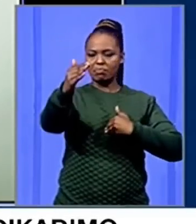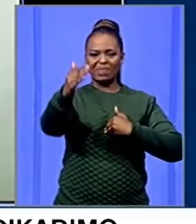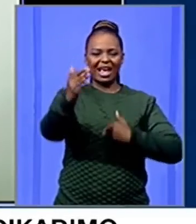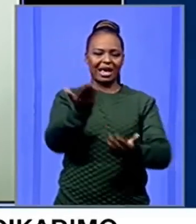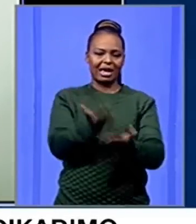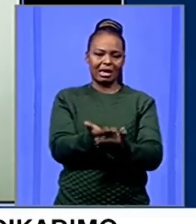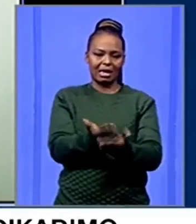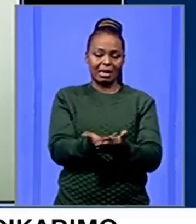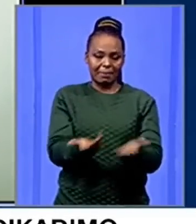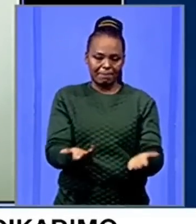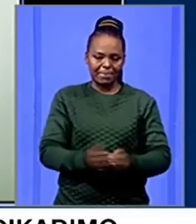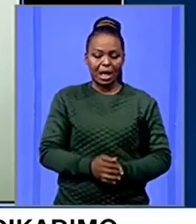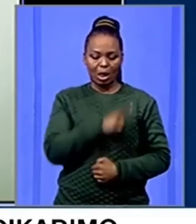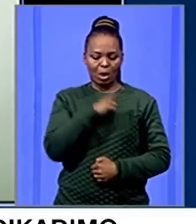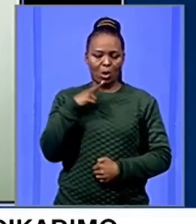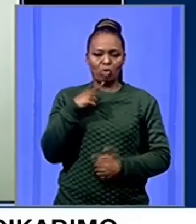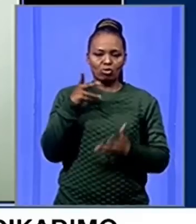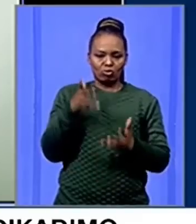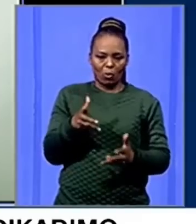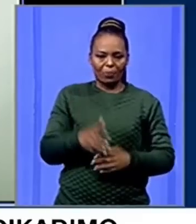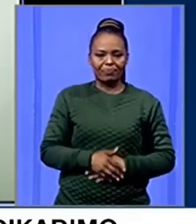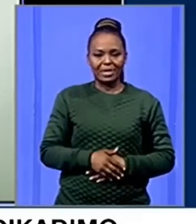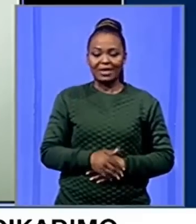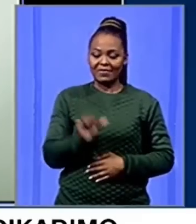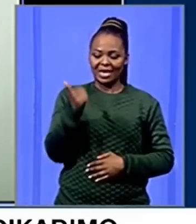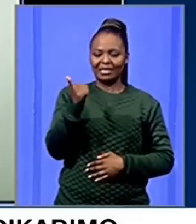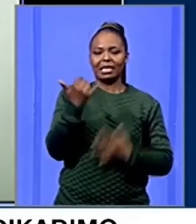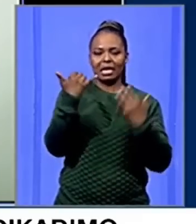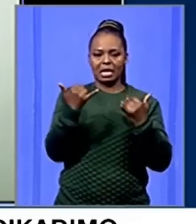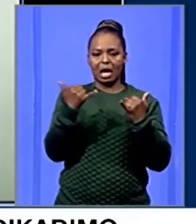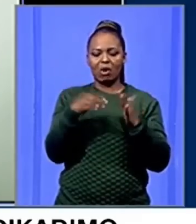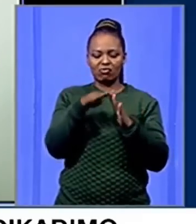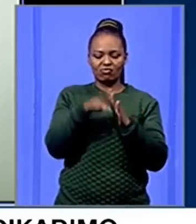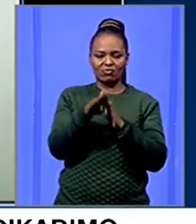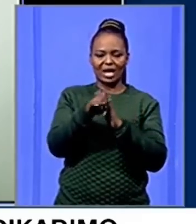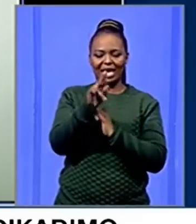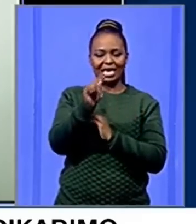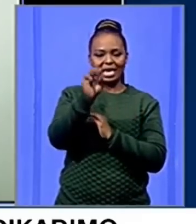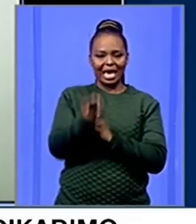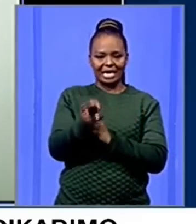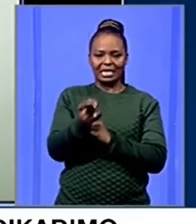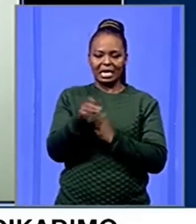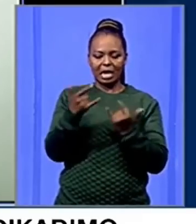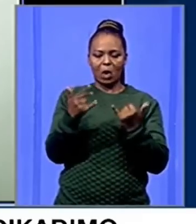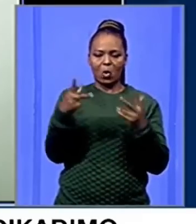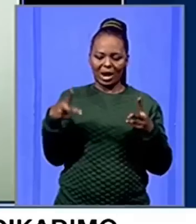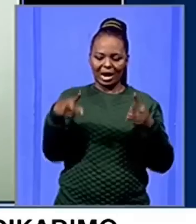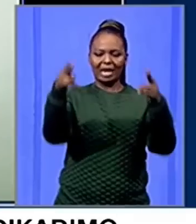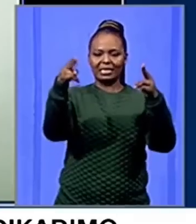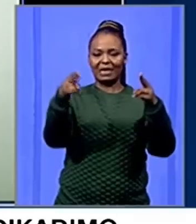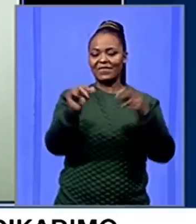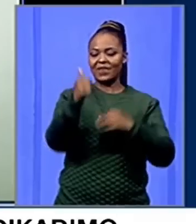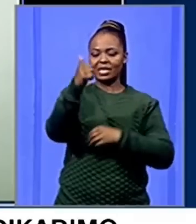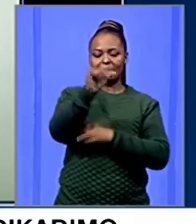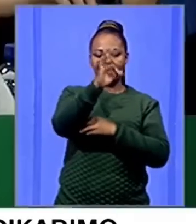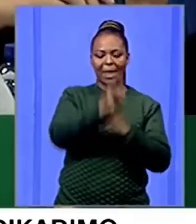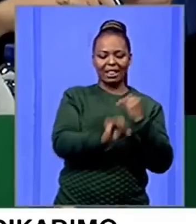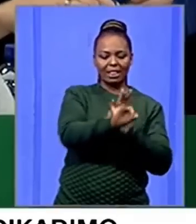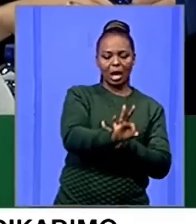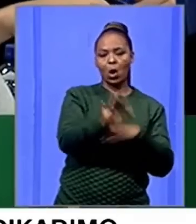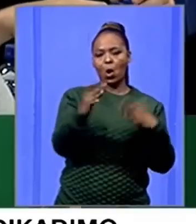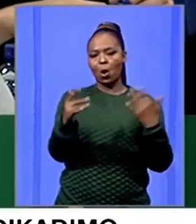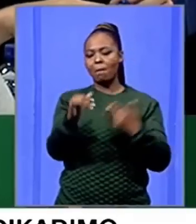view, my assumption is that we actually get the first interest rate cut, as you say, a bit later, so maybe the second quarter or even the third quarter of next year.